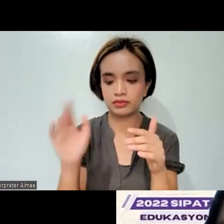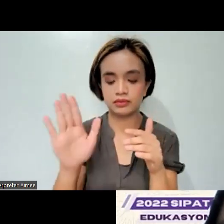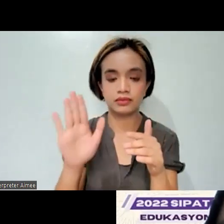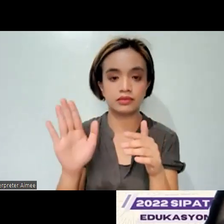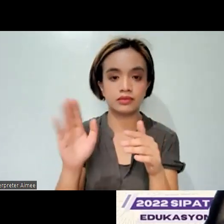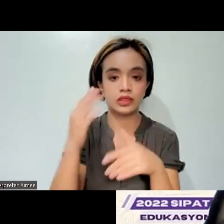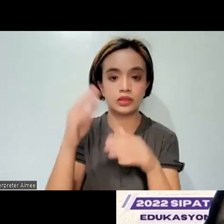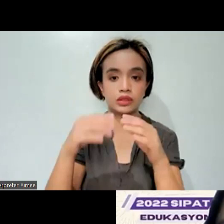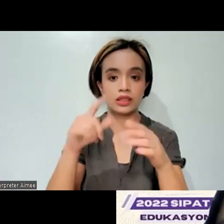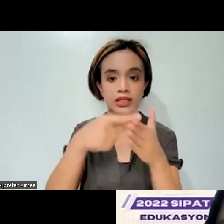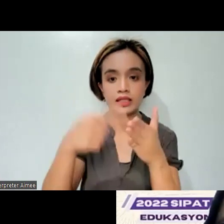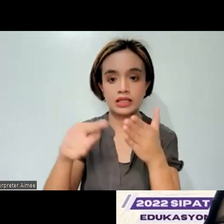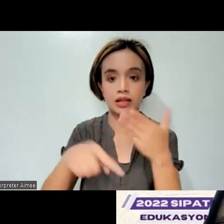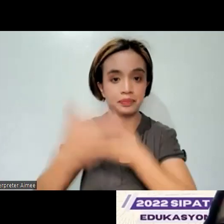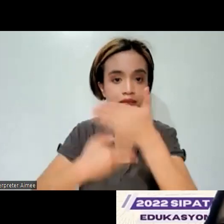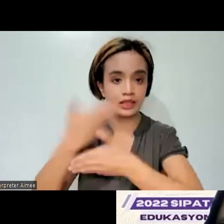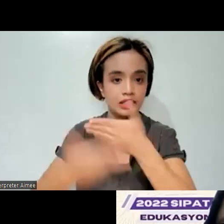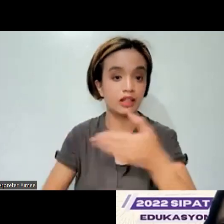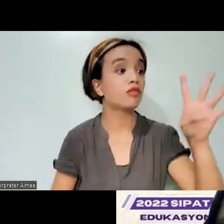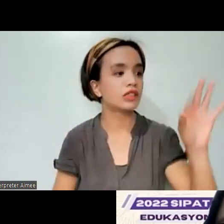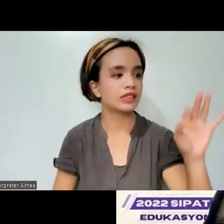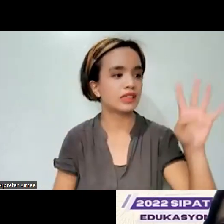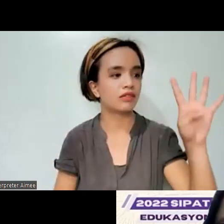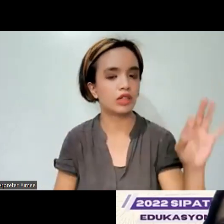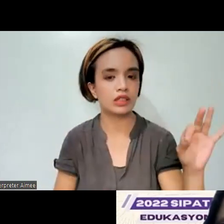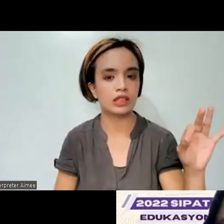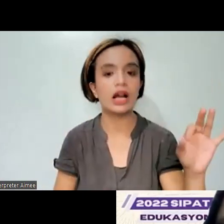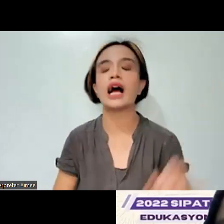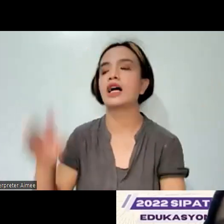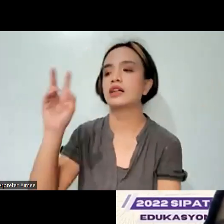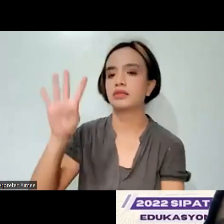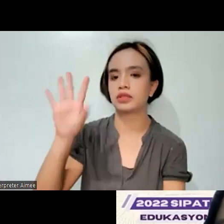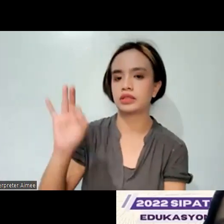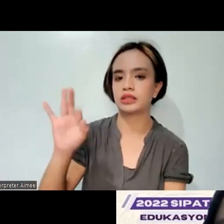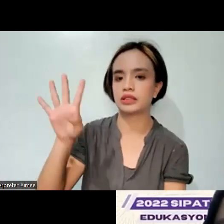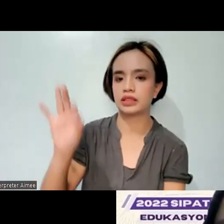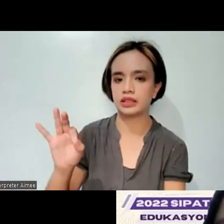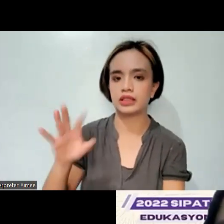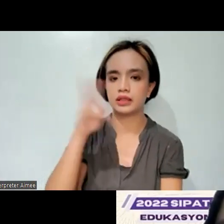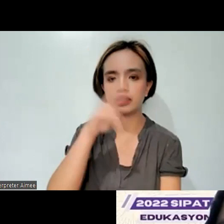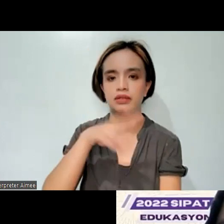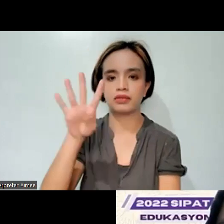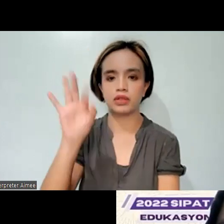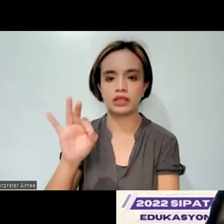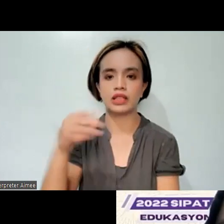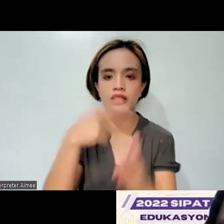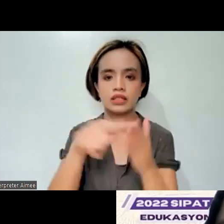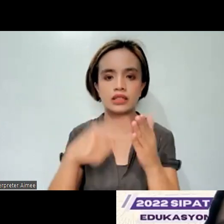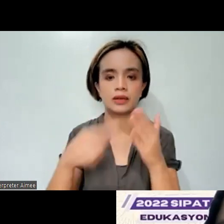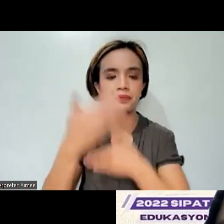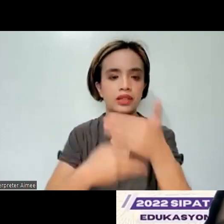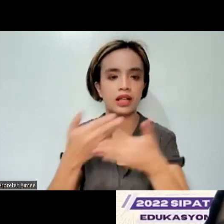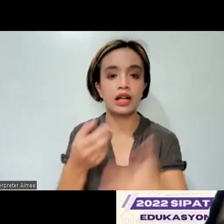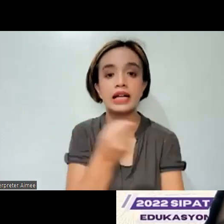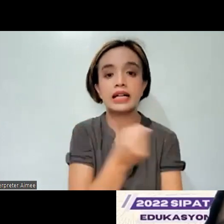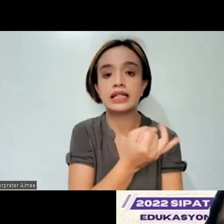screening process? 49 po. 49. 49 at the end of your screening process. How many